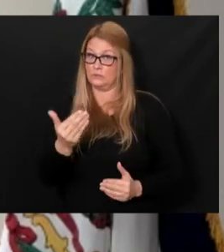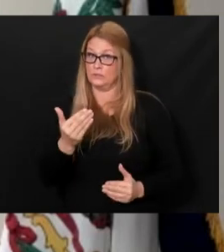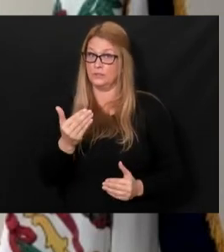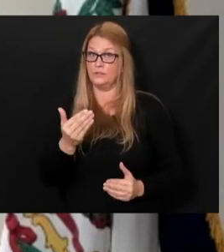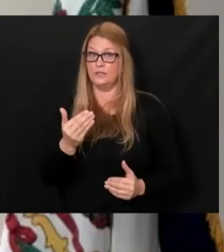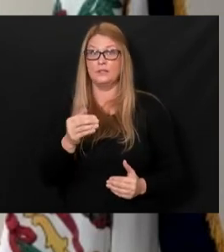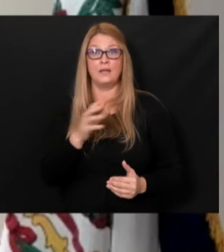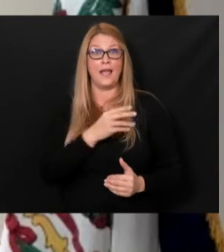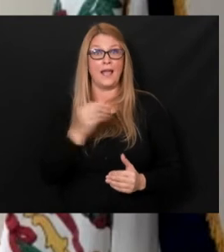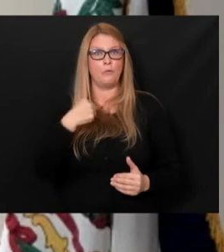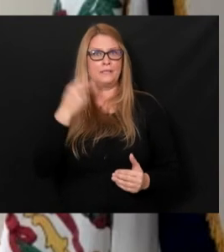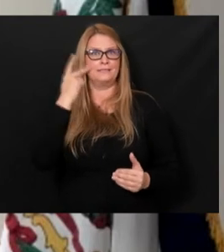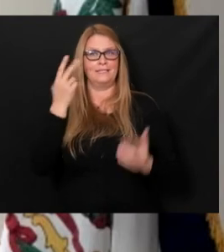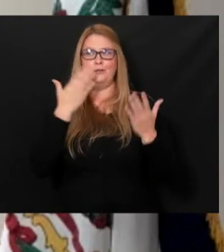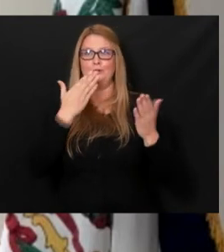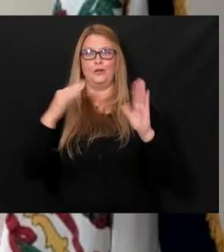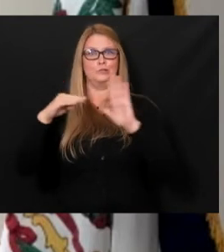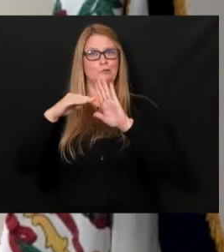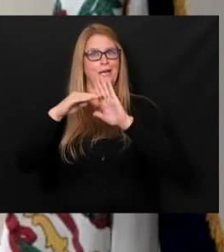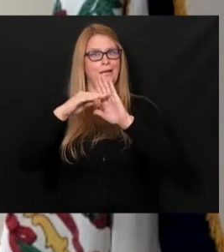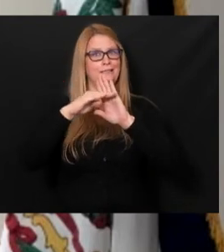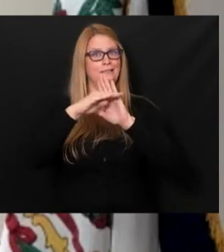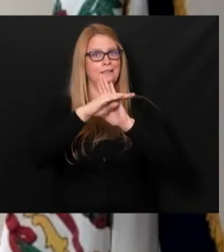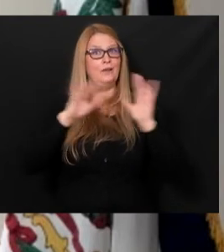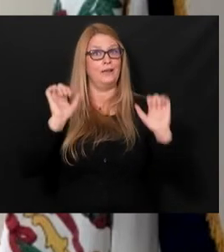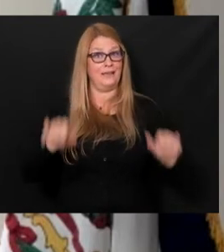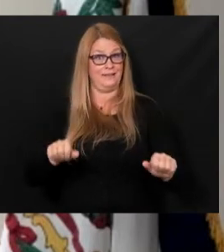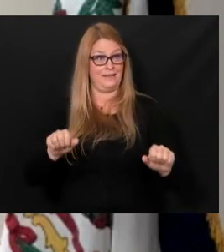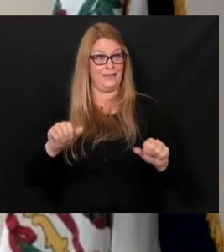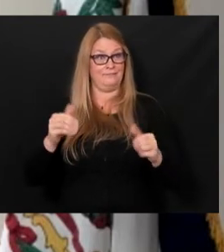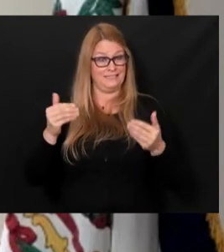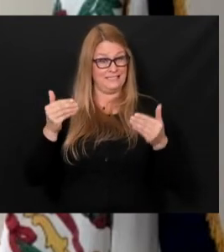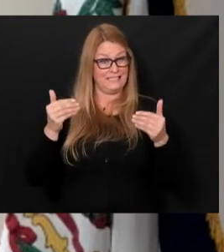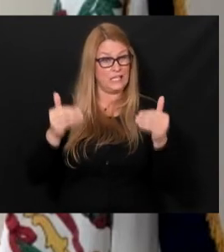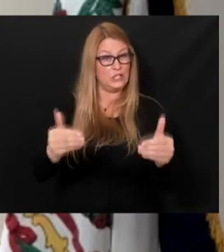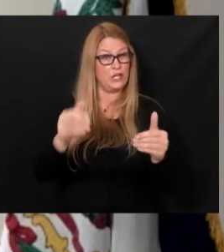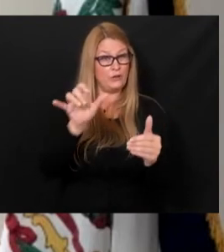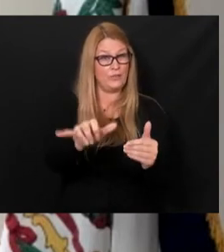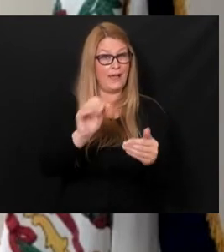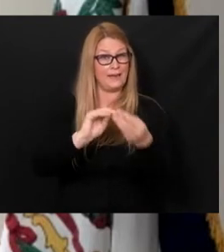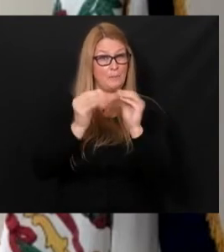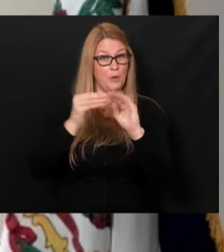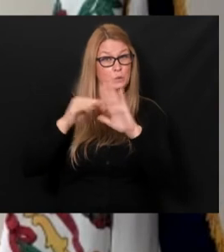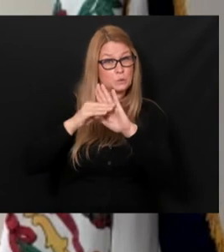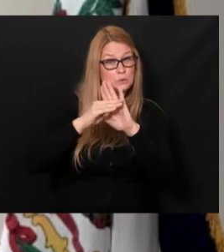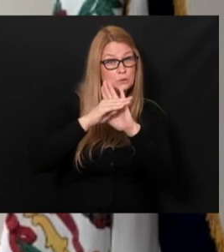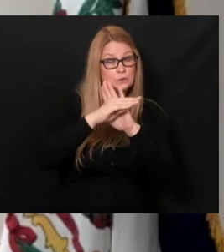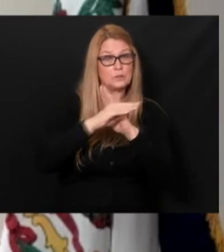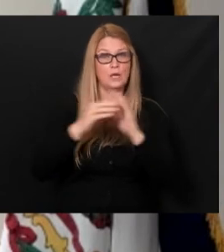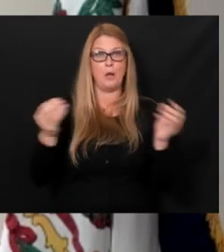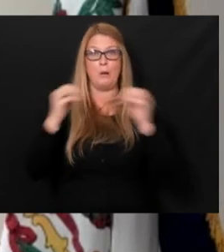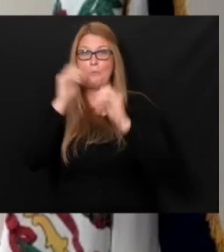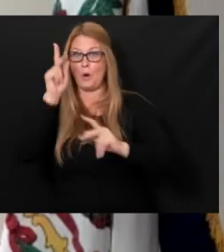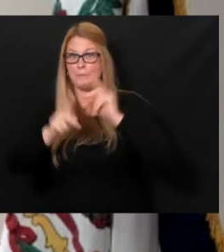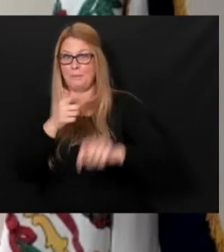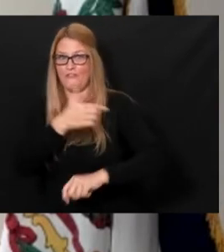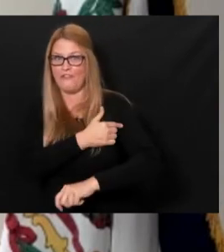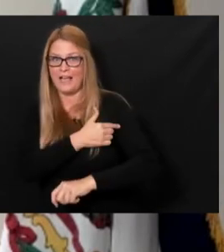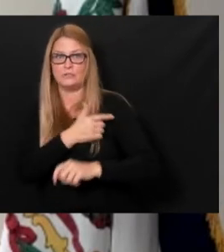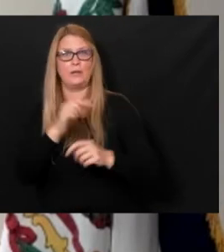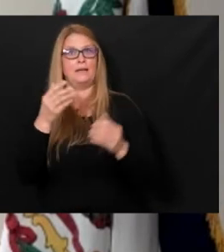a terrific trend. If we continue the way we're going, continue to get people vaccinated, wear your mask, as the